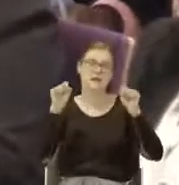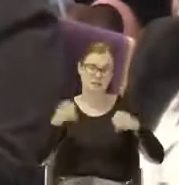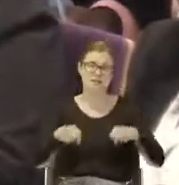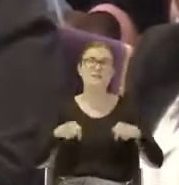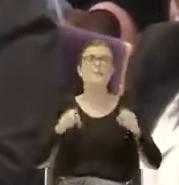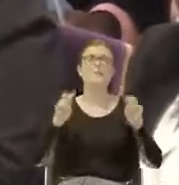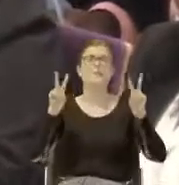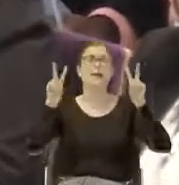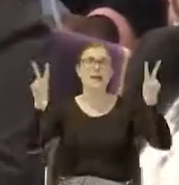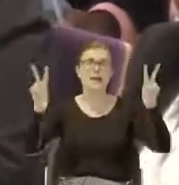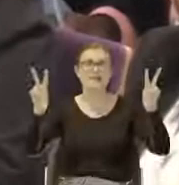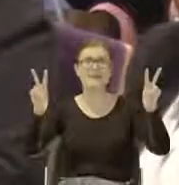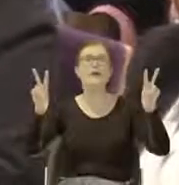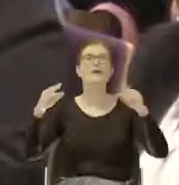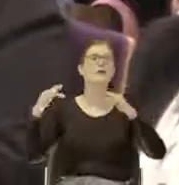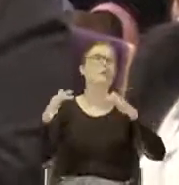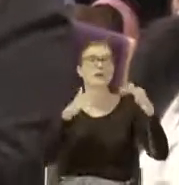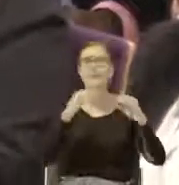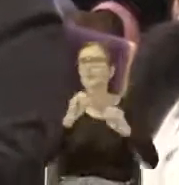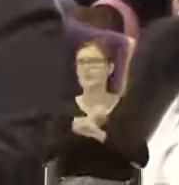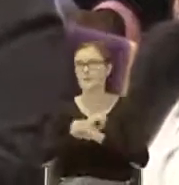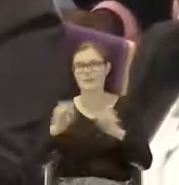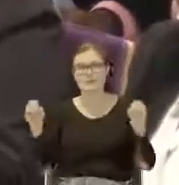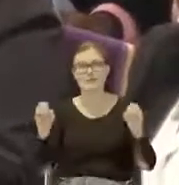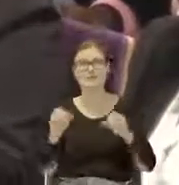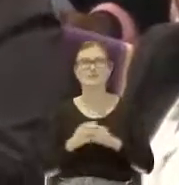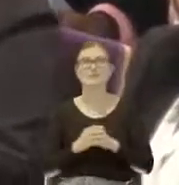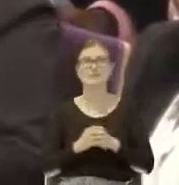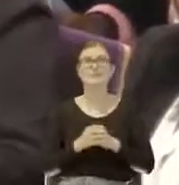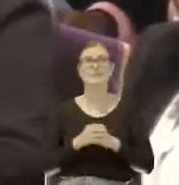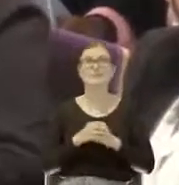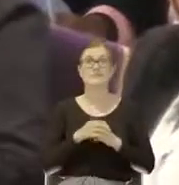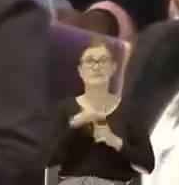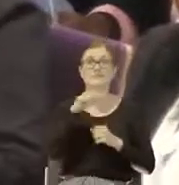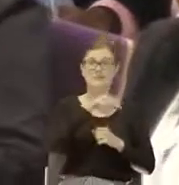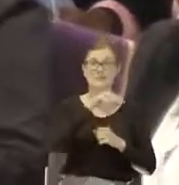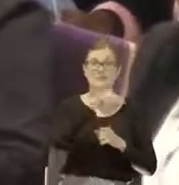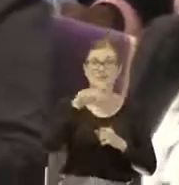the one country to the other, it will really